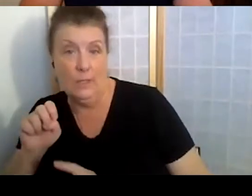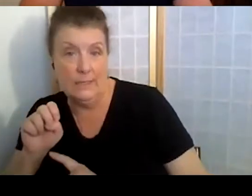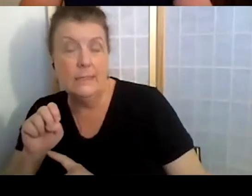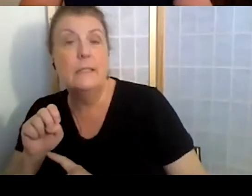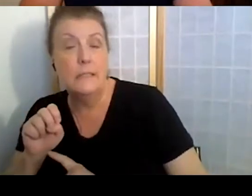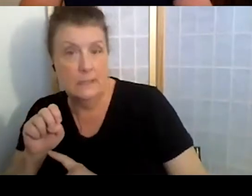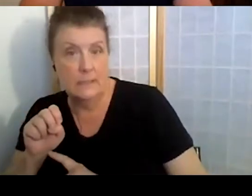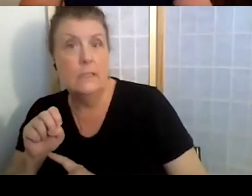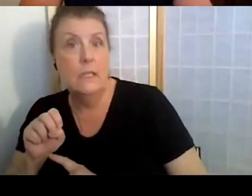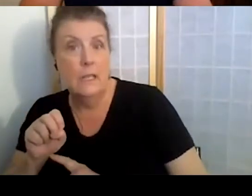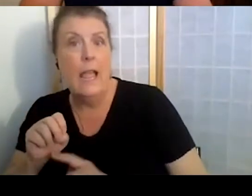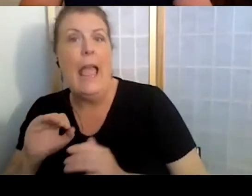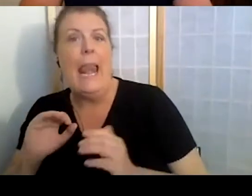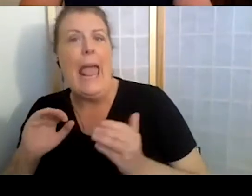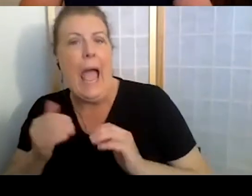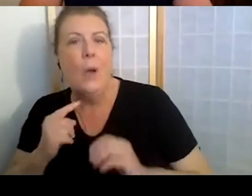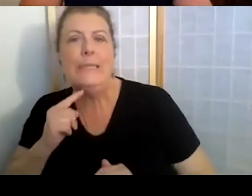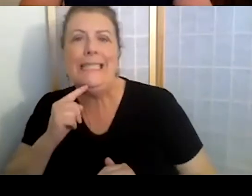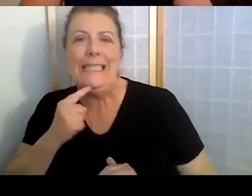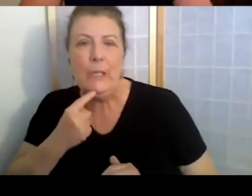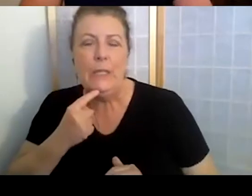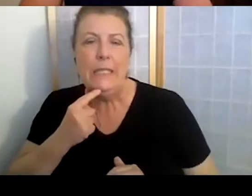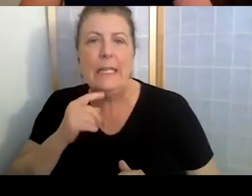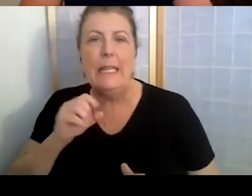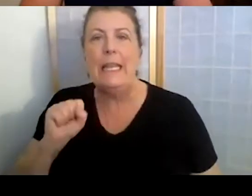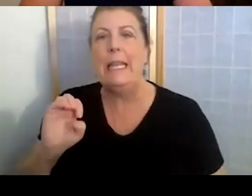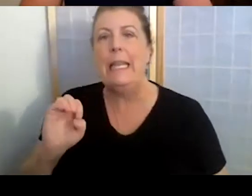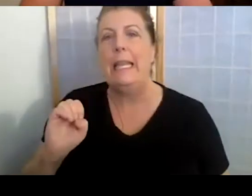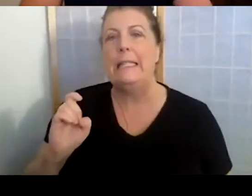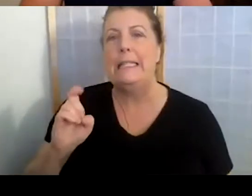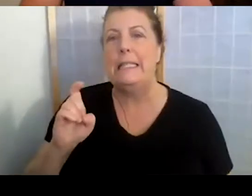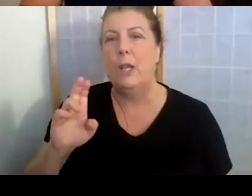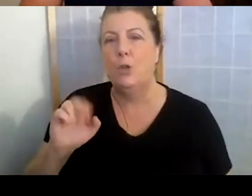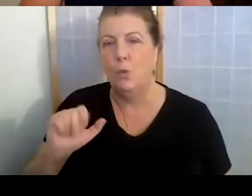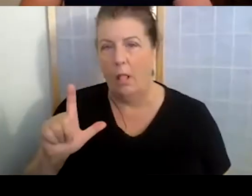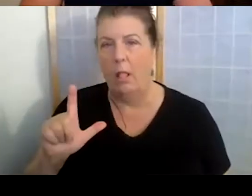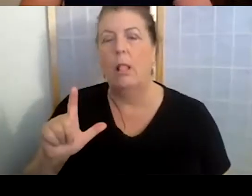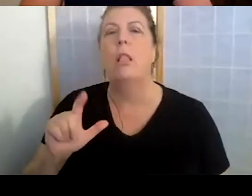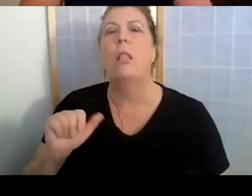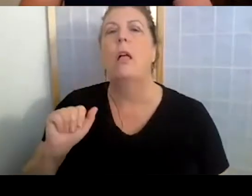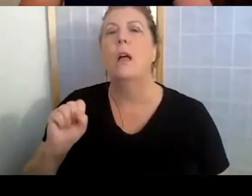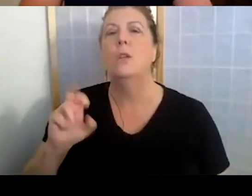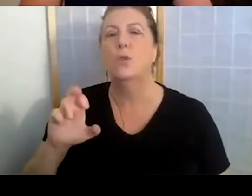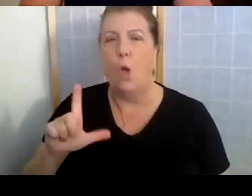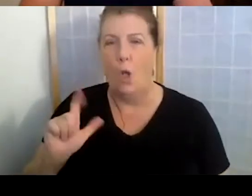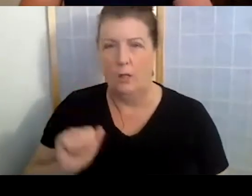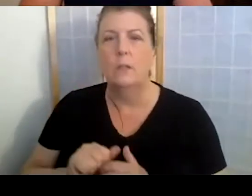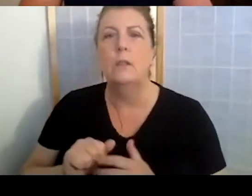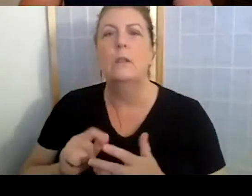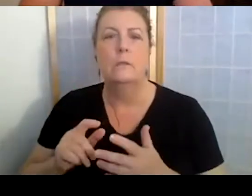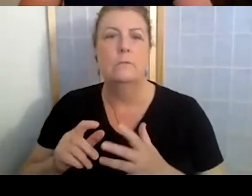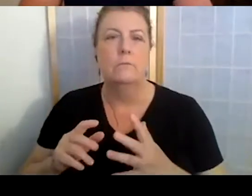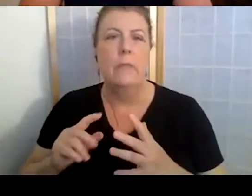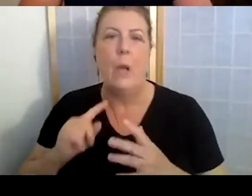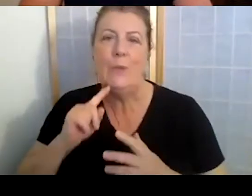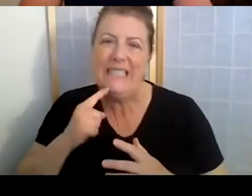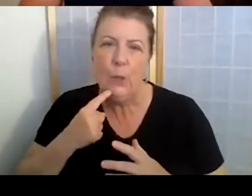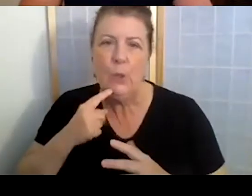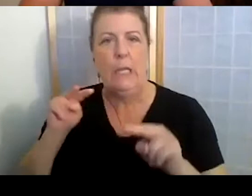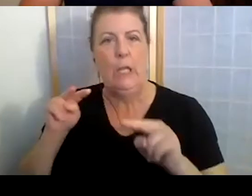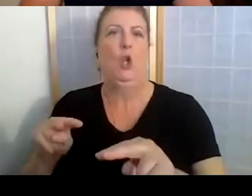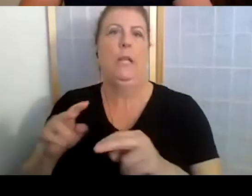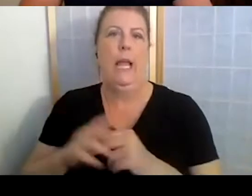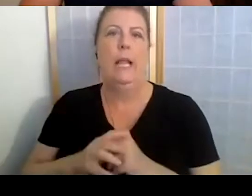women cops you have in your department, the more investigations sexual assault will get. It's just it's a straight